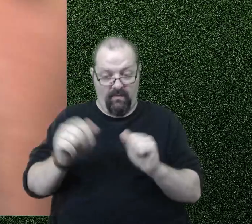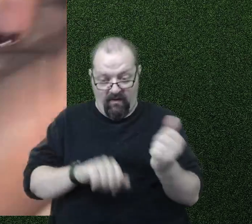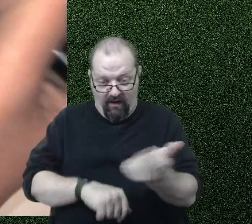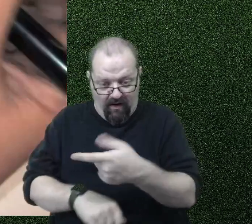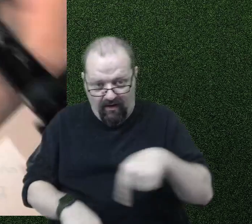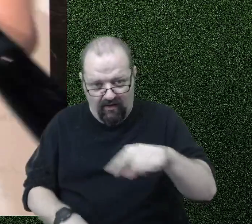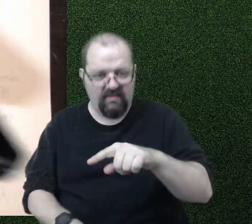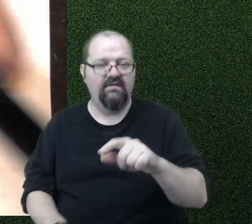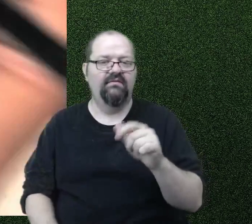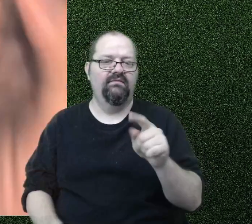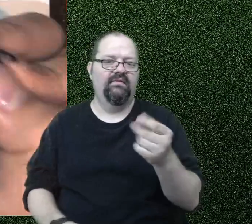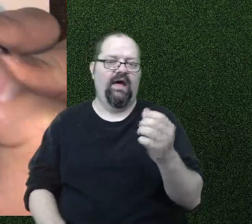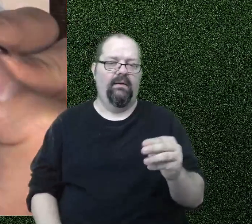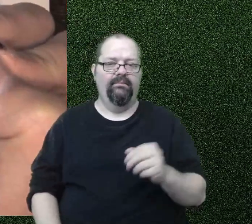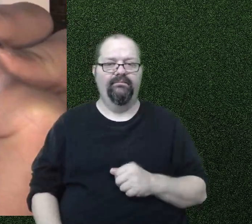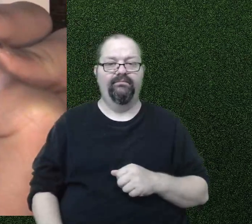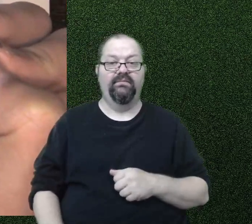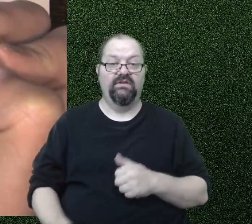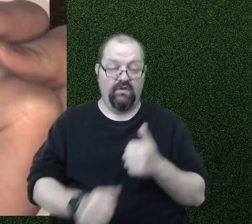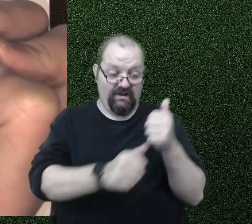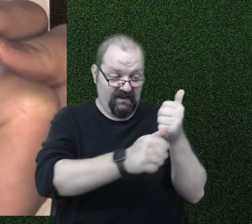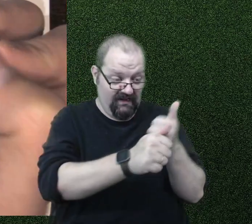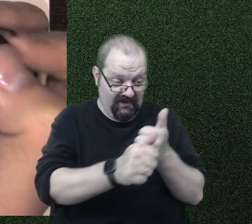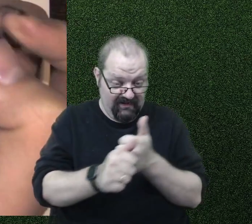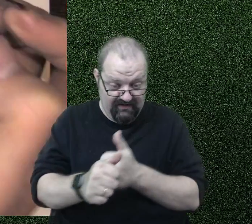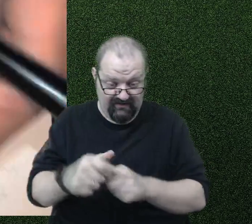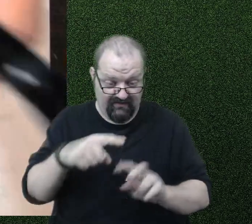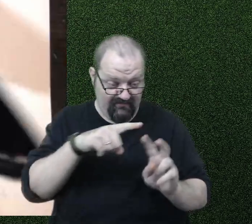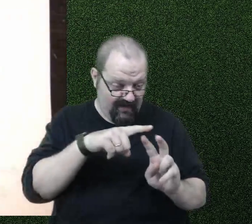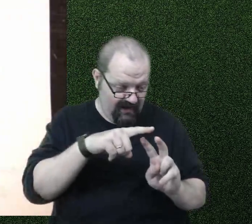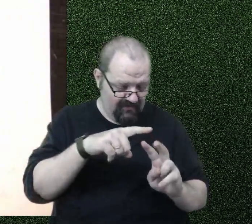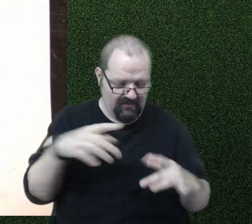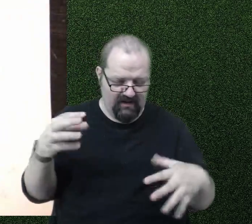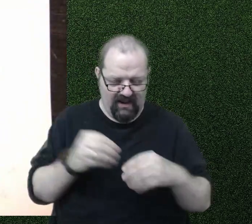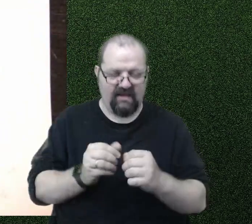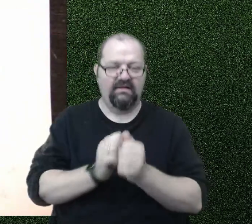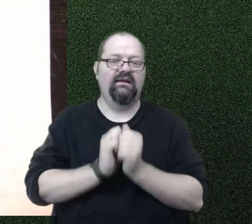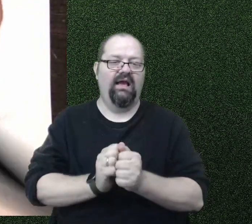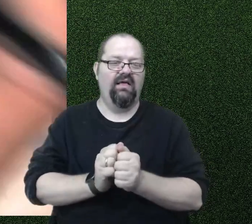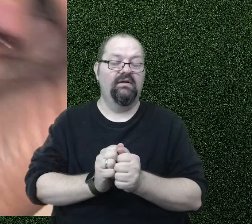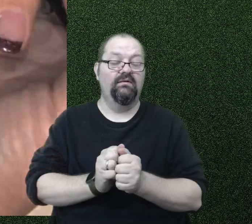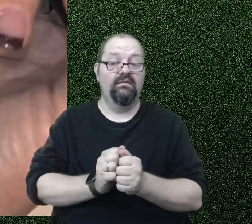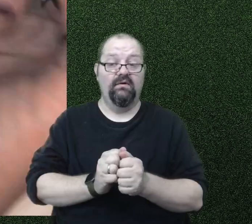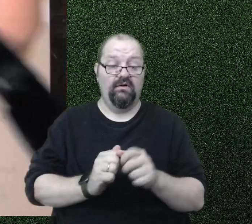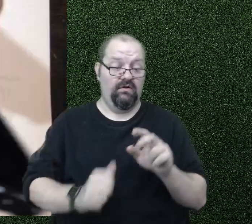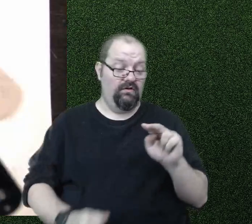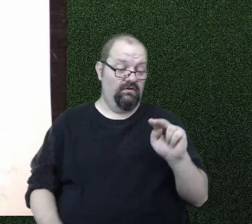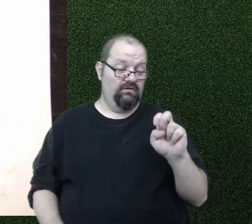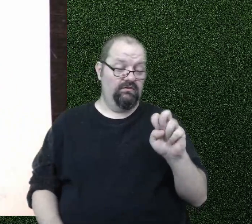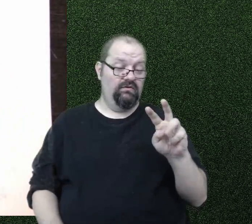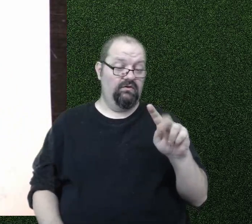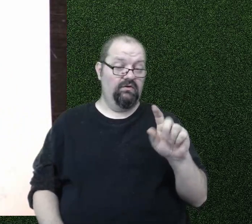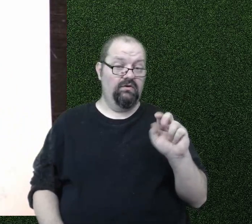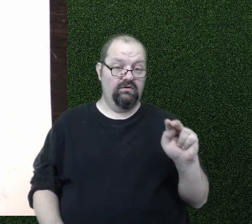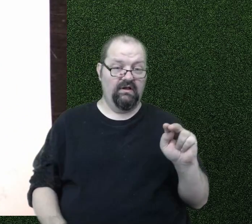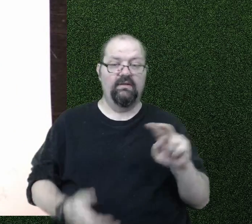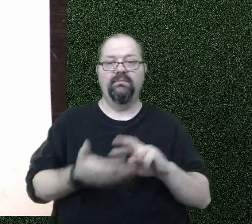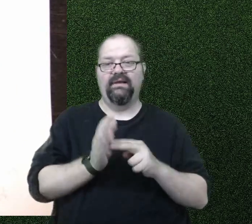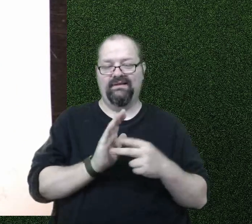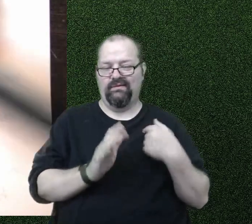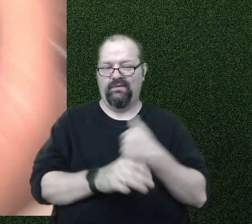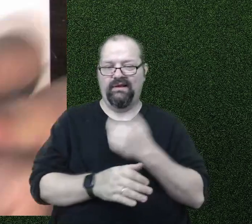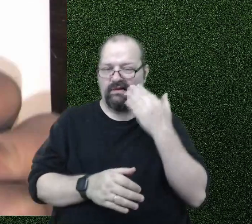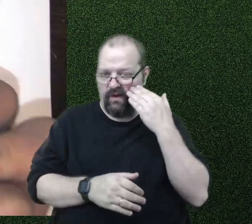I add all these vectors together and I get the resultant force. And then we know from Newton's laws, well, force is equal to mass times